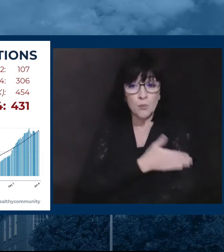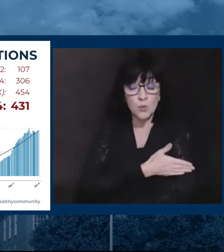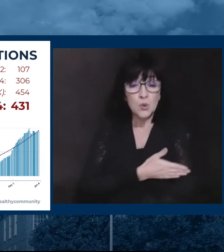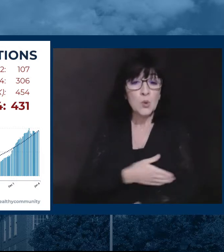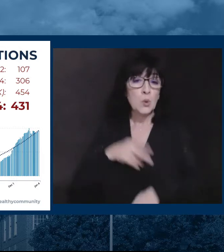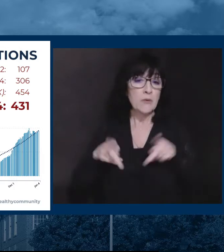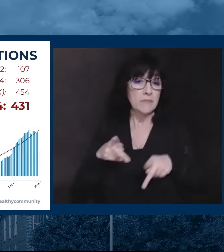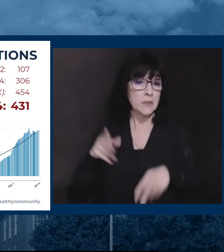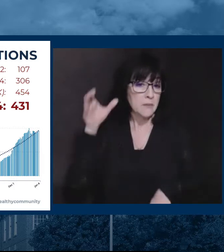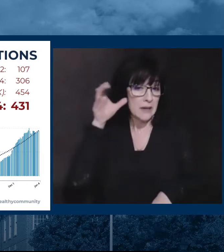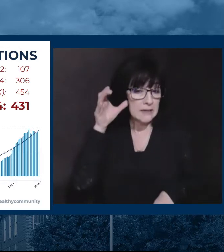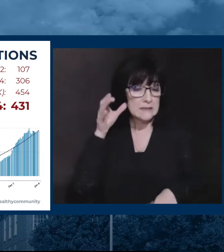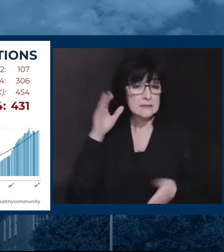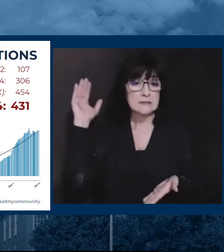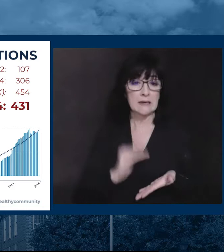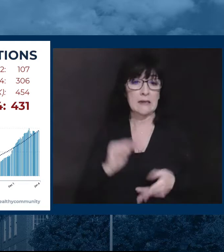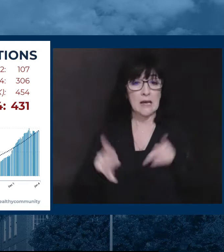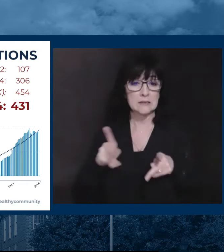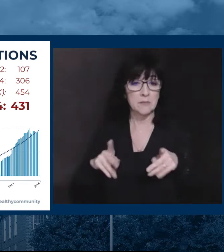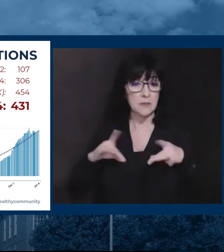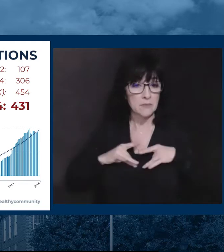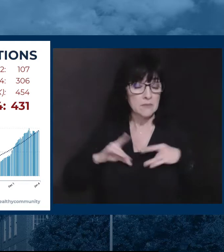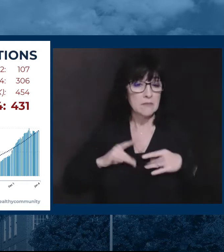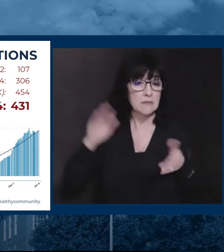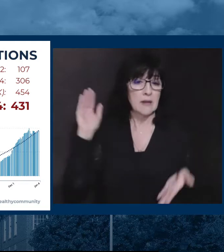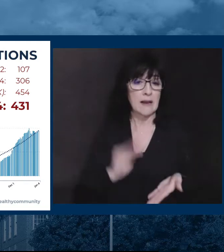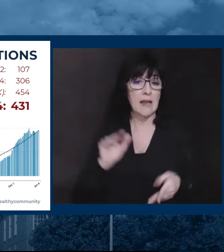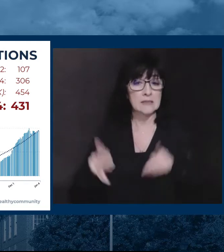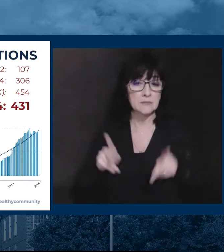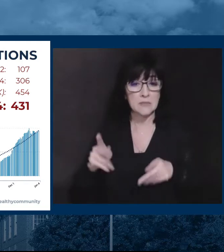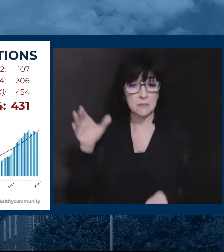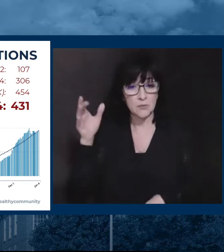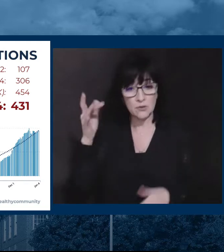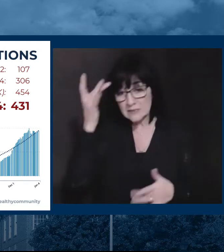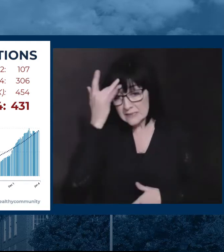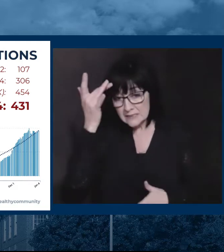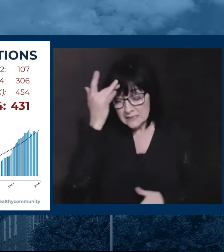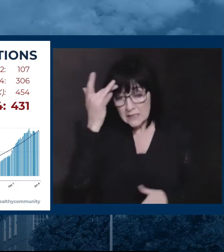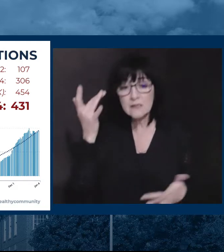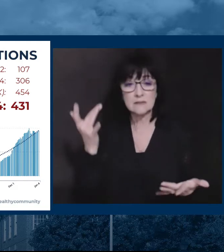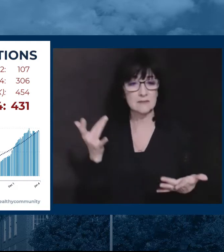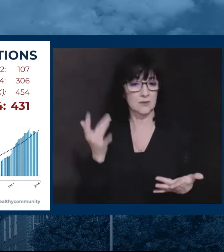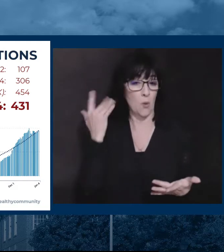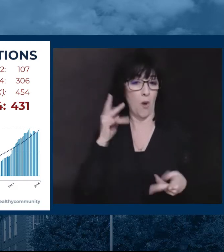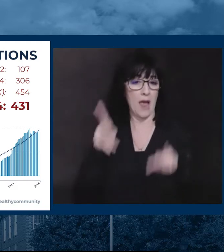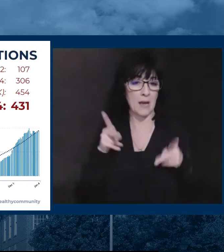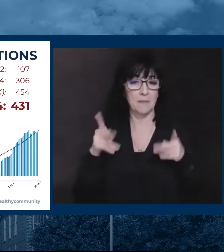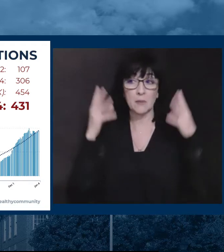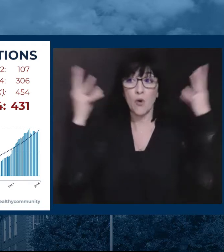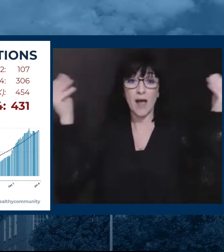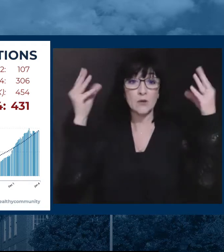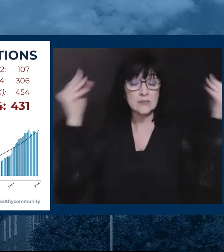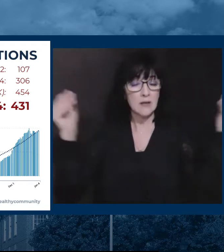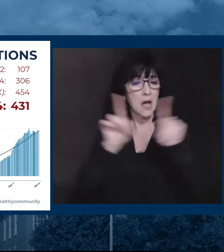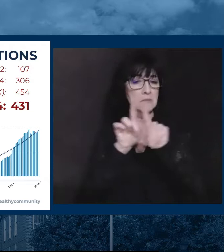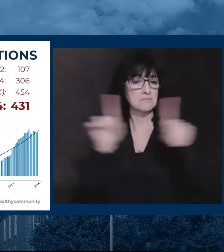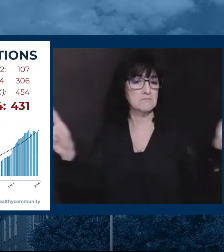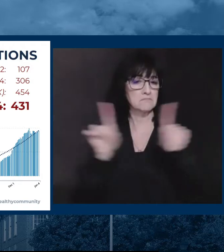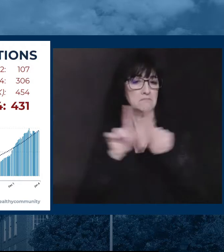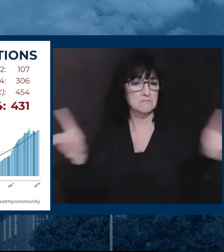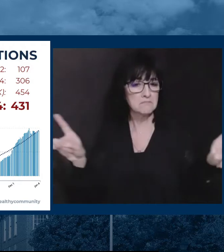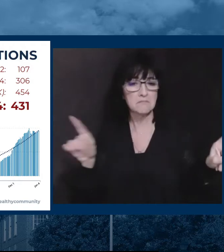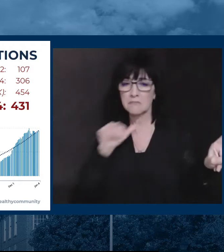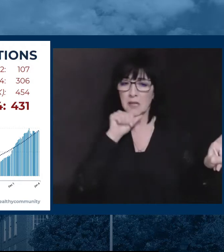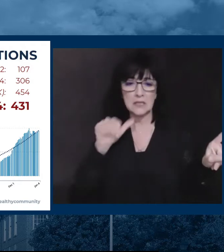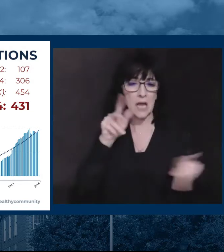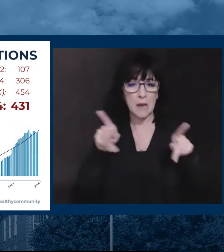337 to 29 as the curve was flattened. We got people outside. social distancing, a lot of